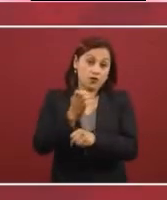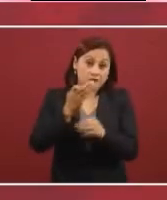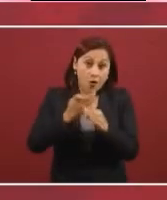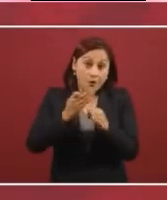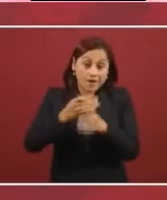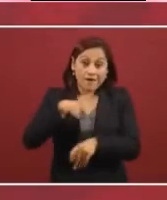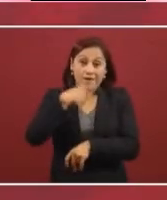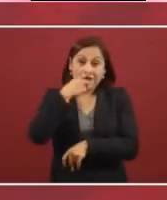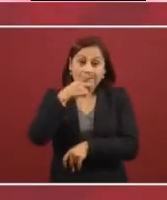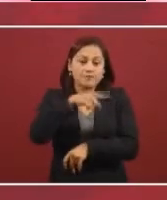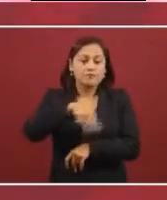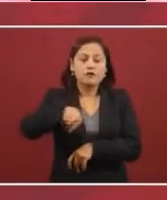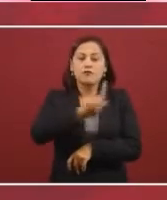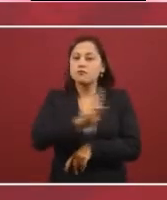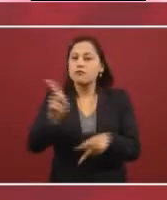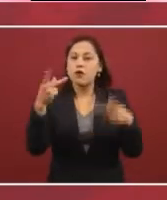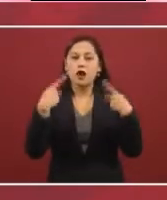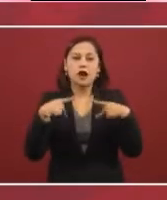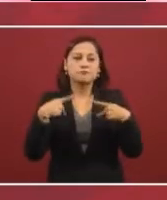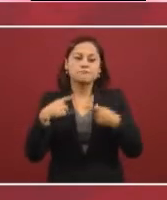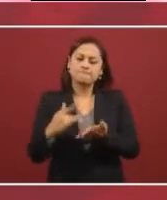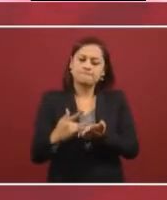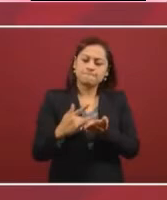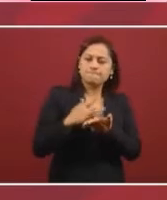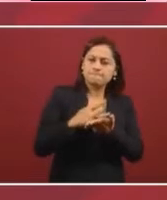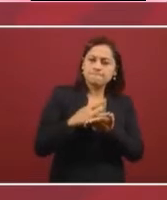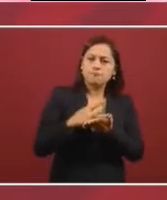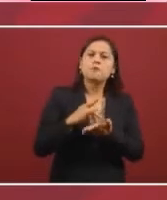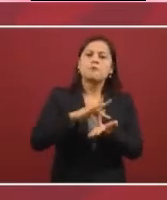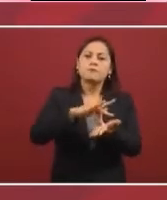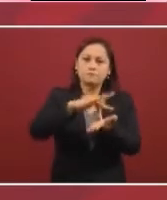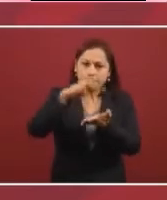the people very much for their support, for their backing,